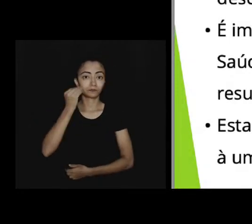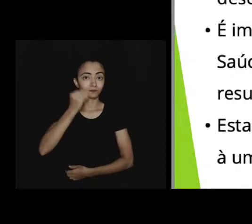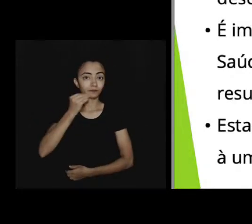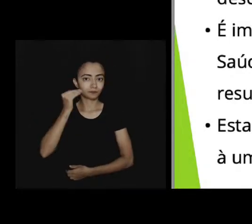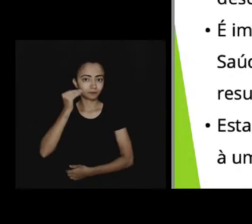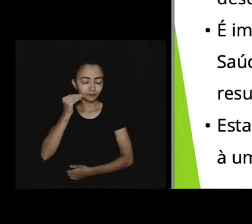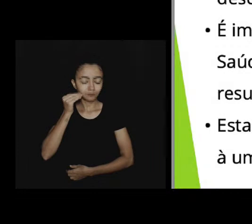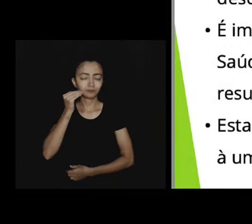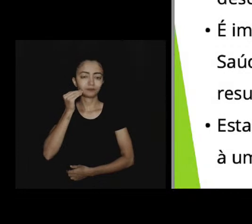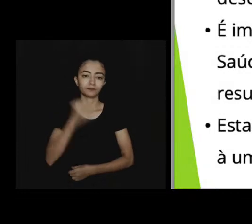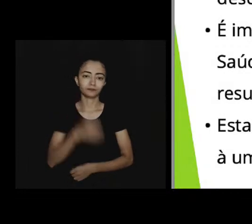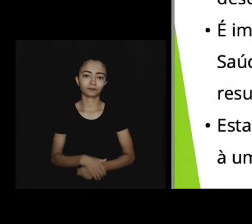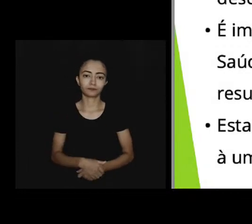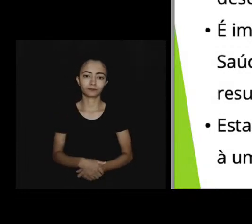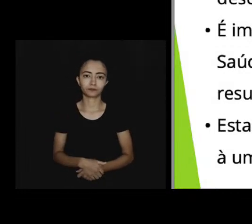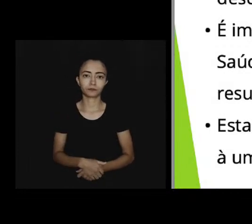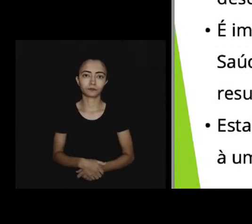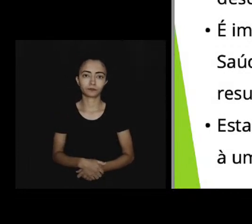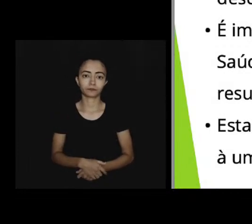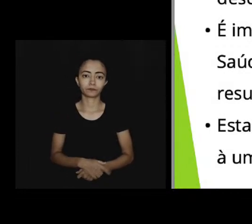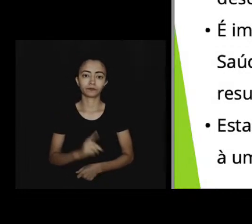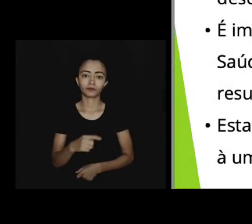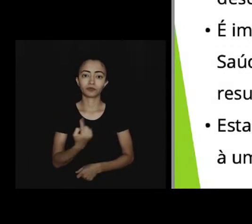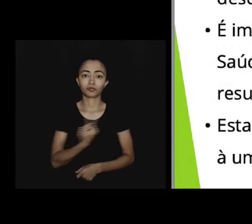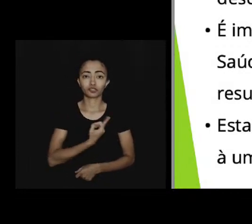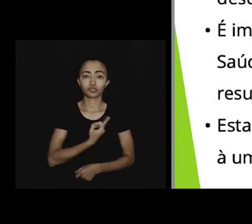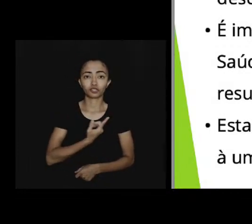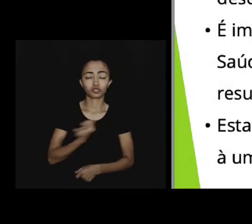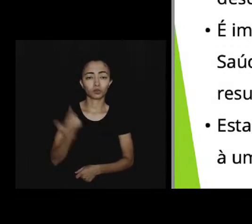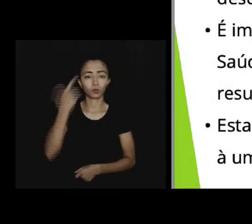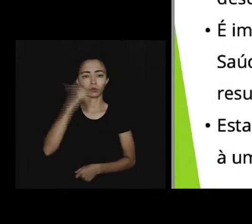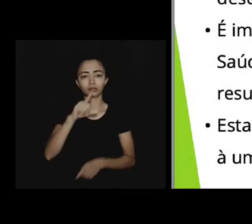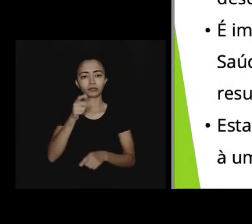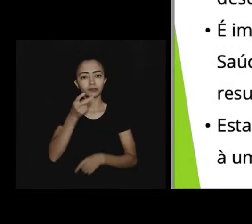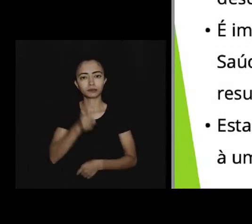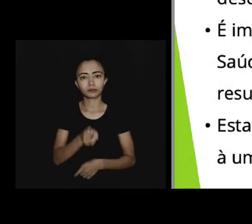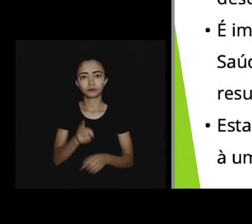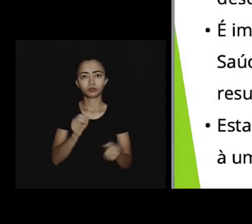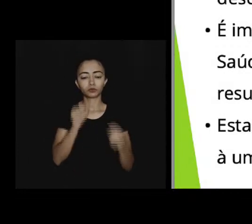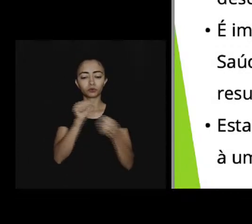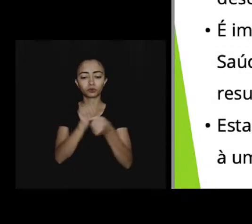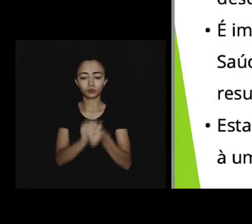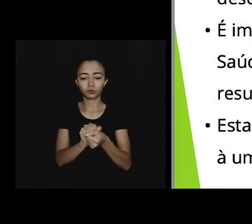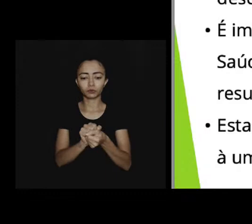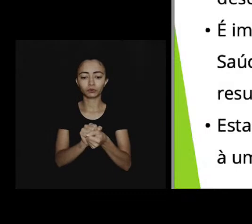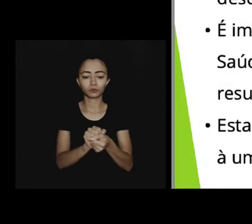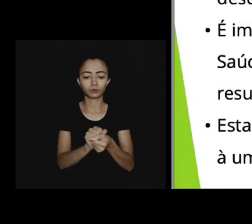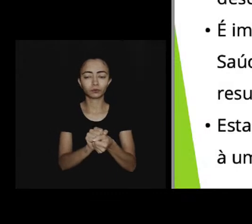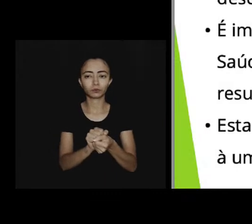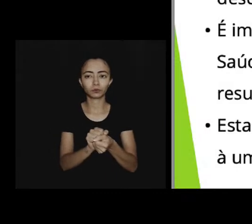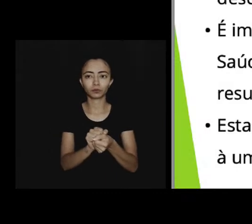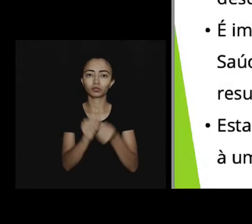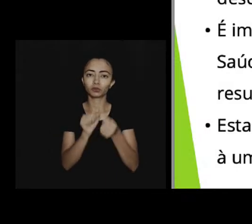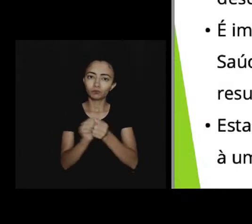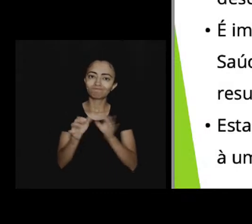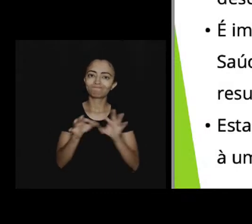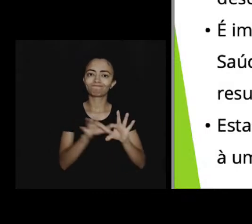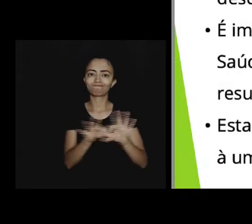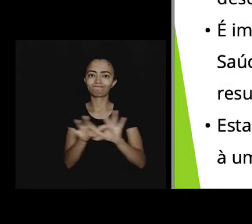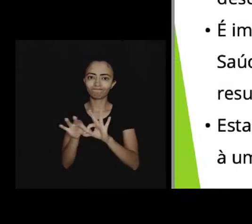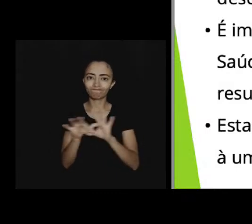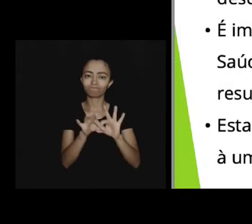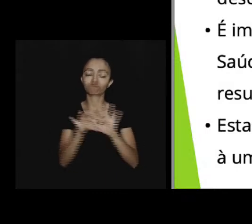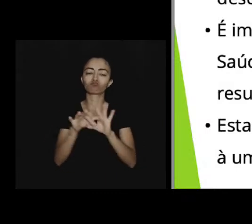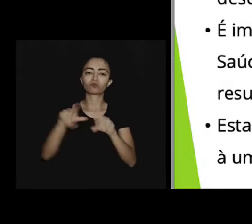having here. That's our experience. And I hope we can always be together and united with